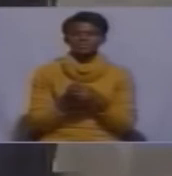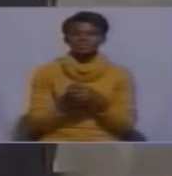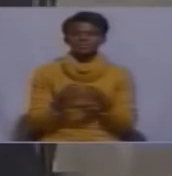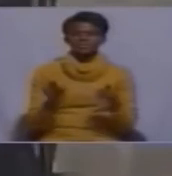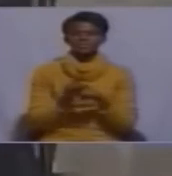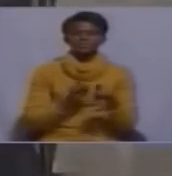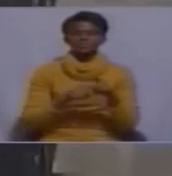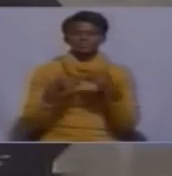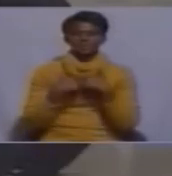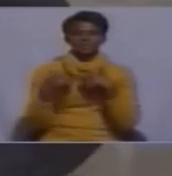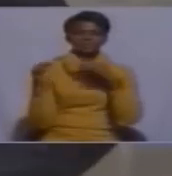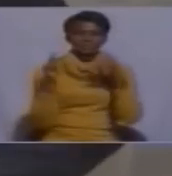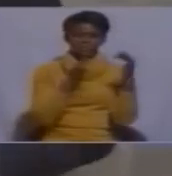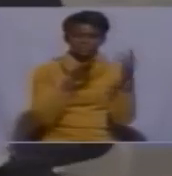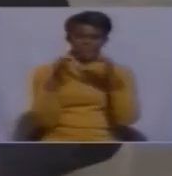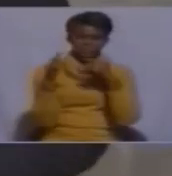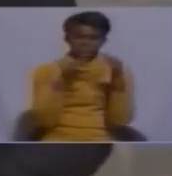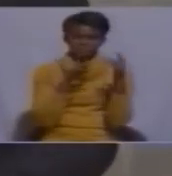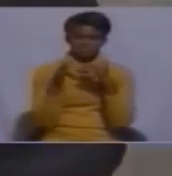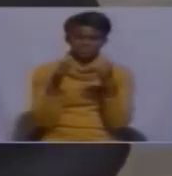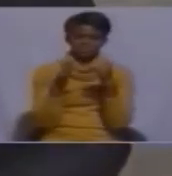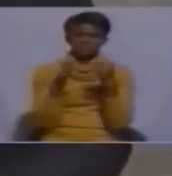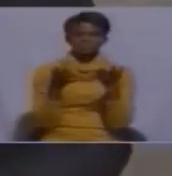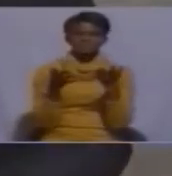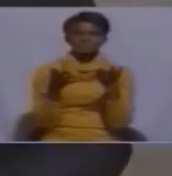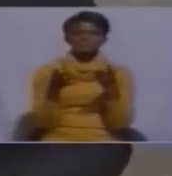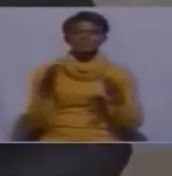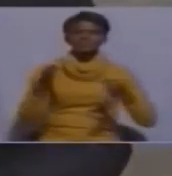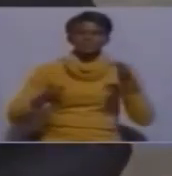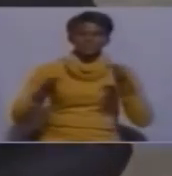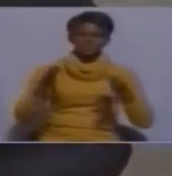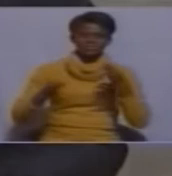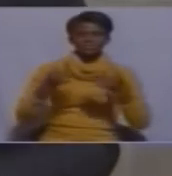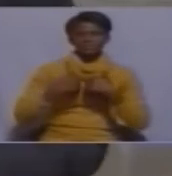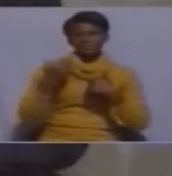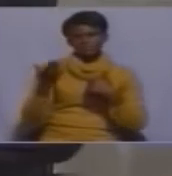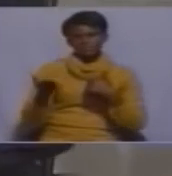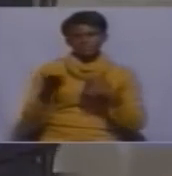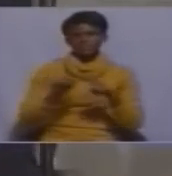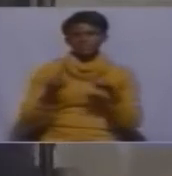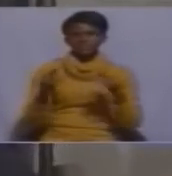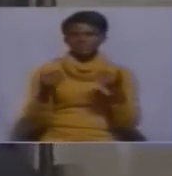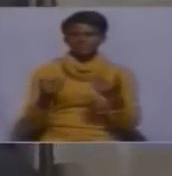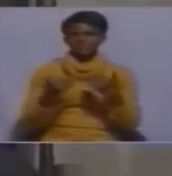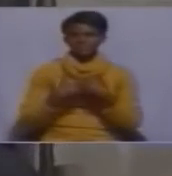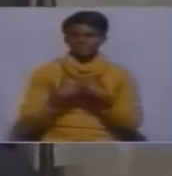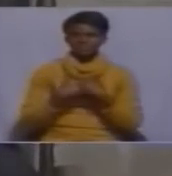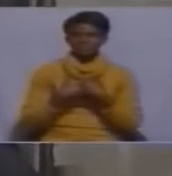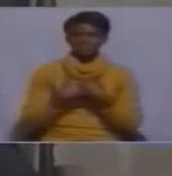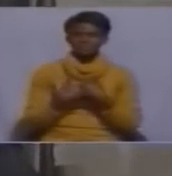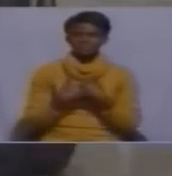there's an argument, or maybe again that one is in court. But again, there's this